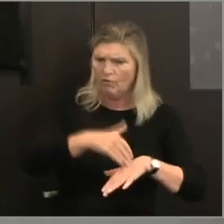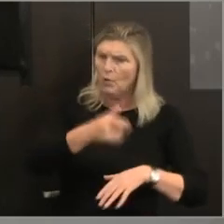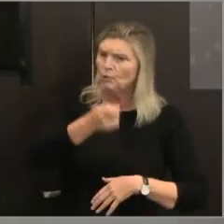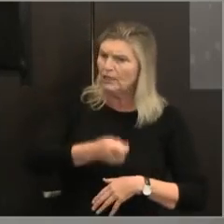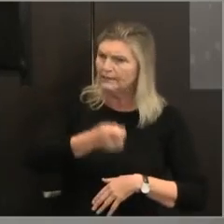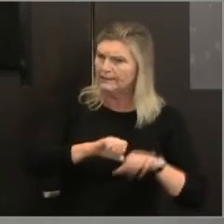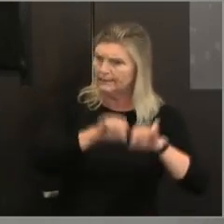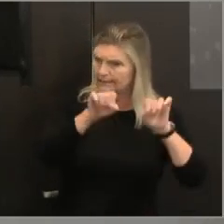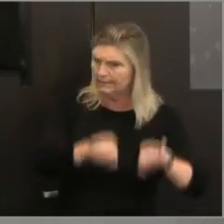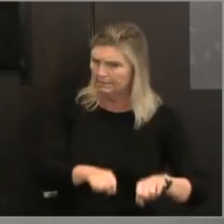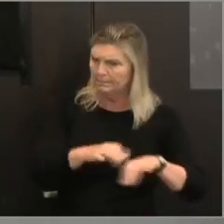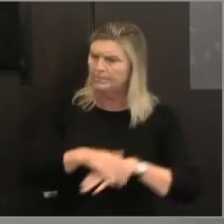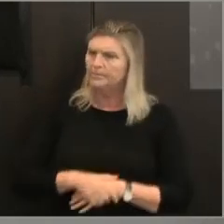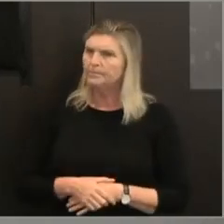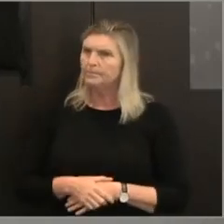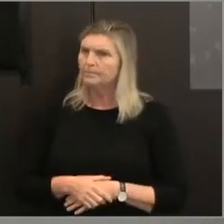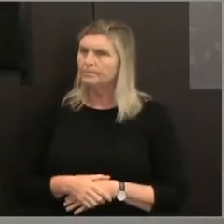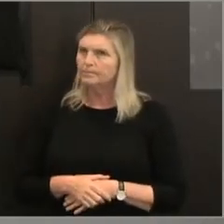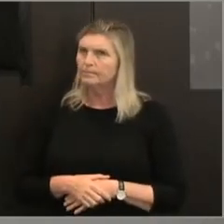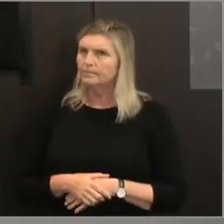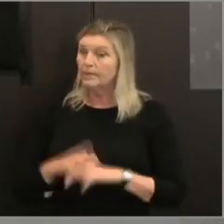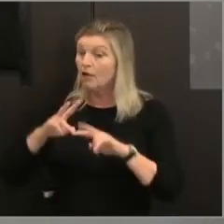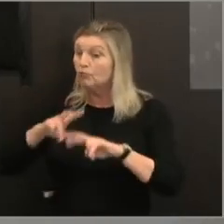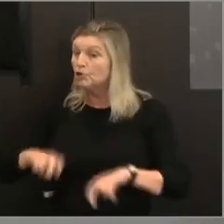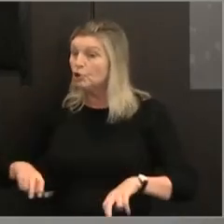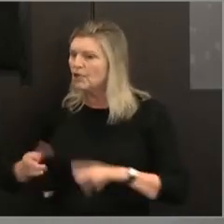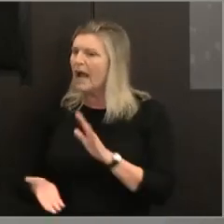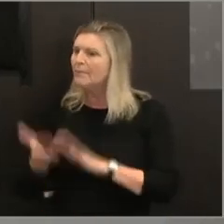system. The research is an update of the